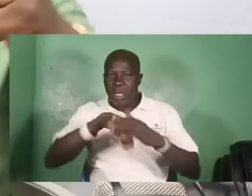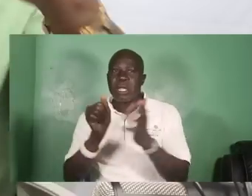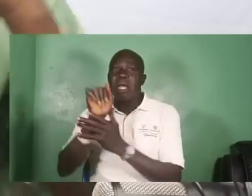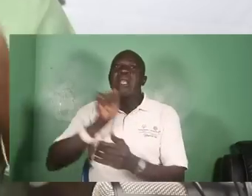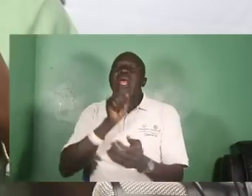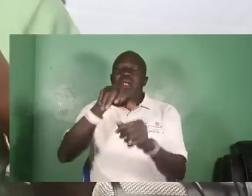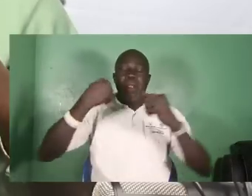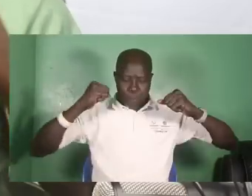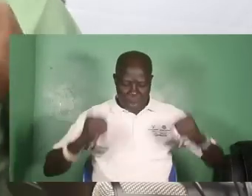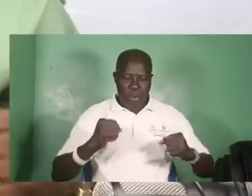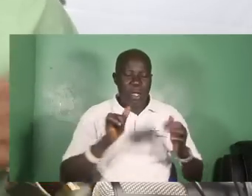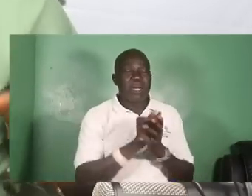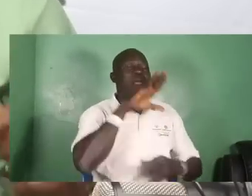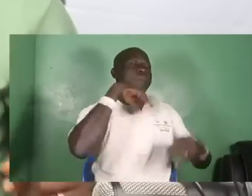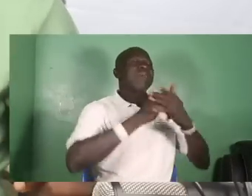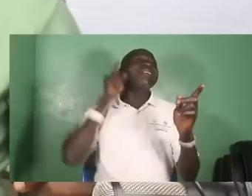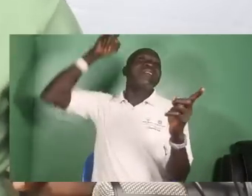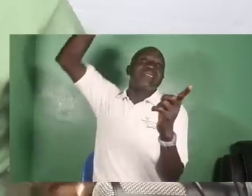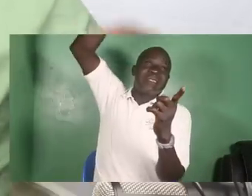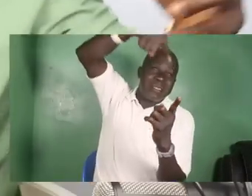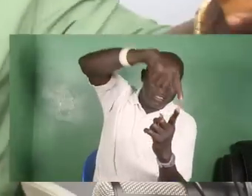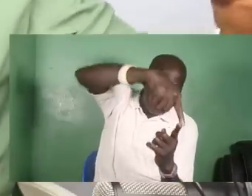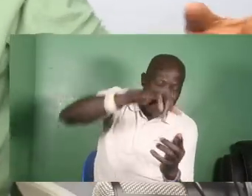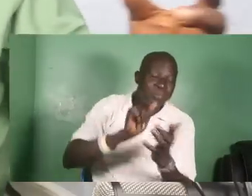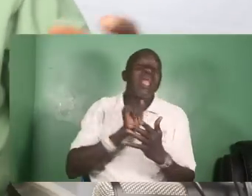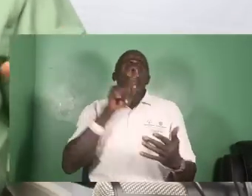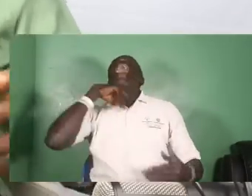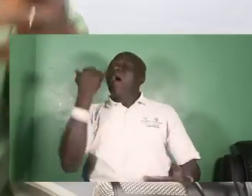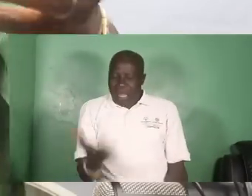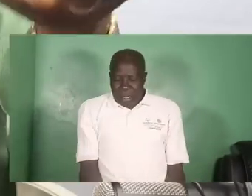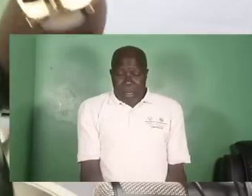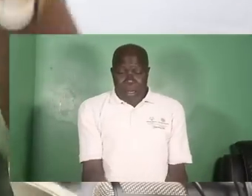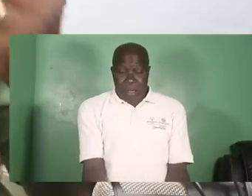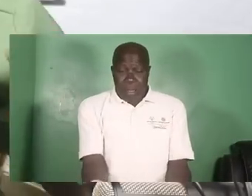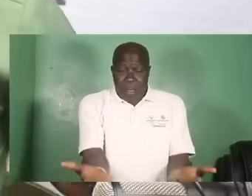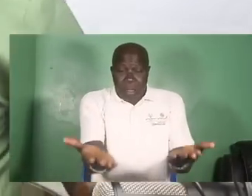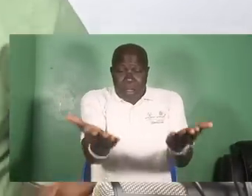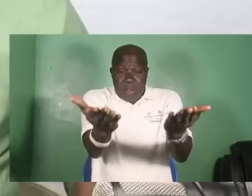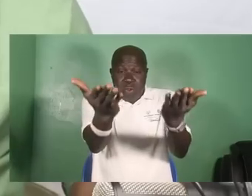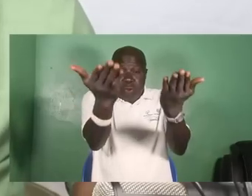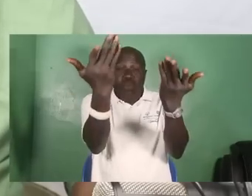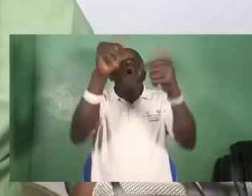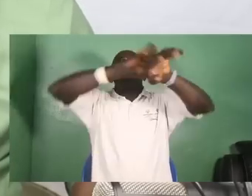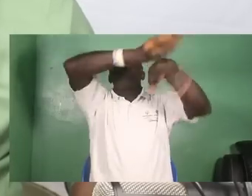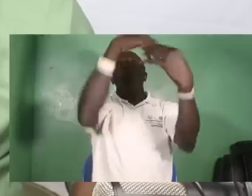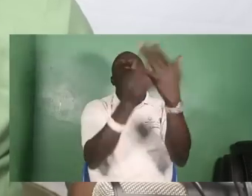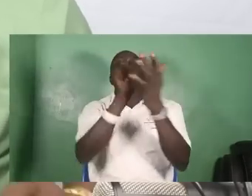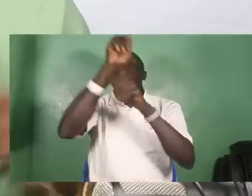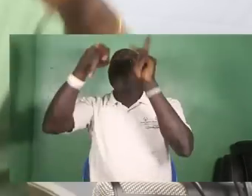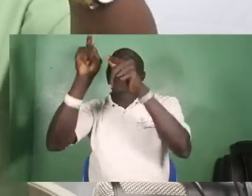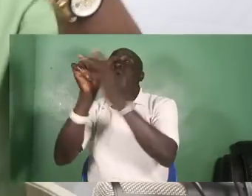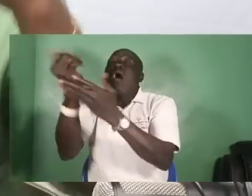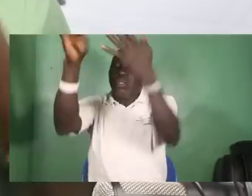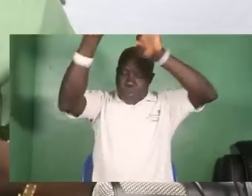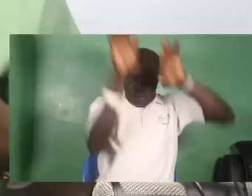So agbára yẹn ó wà síbẹ̀. That pass here. Ó ní mo gbé òdìdé fún ìsúkú àti ìdìdé àwọn ènìyàn. He said I lift you up for lifting and